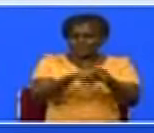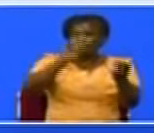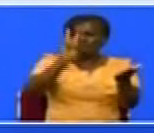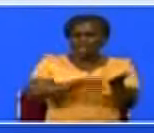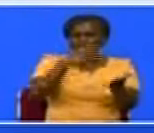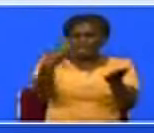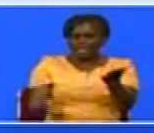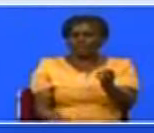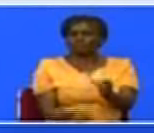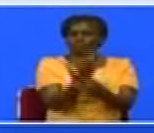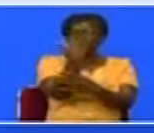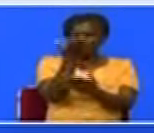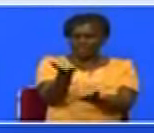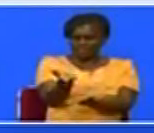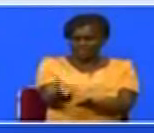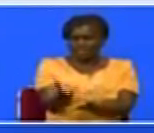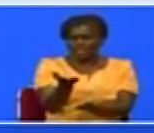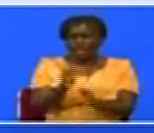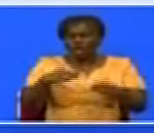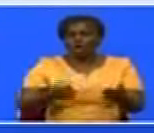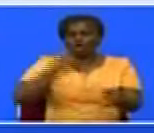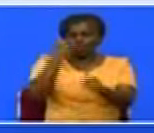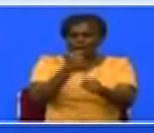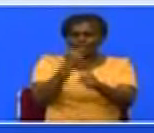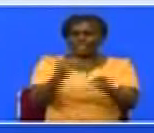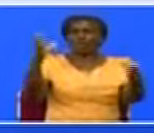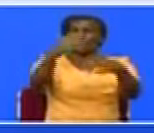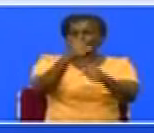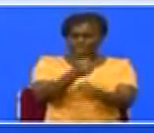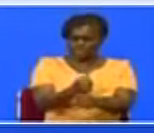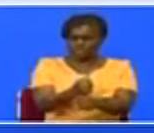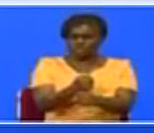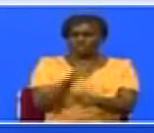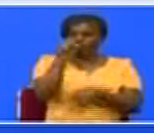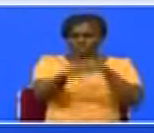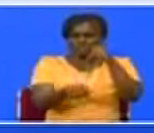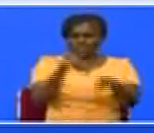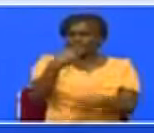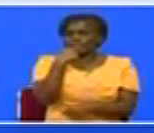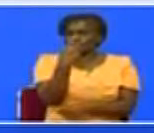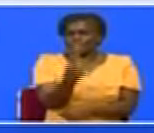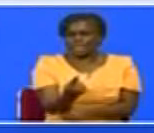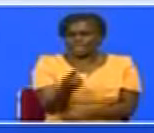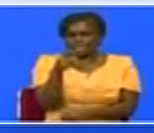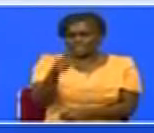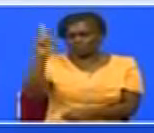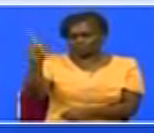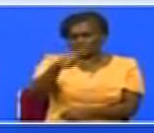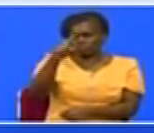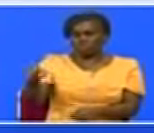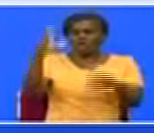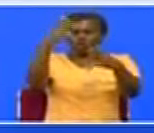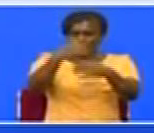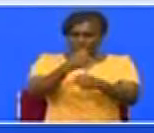the creation, existence, or operation of an organization that the prosecutor described as a criminal